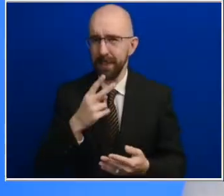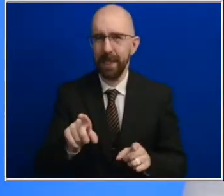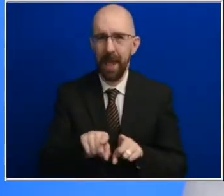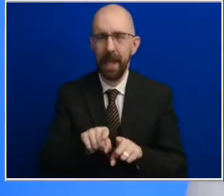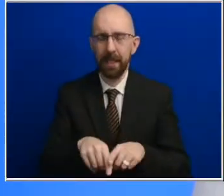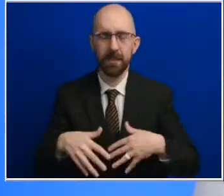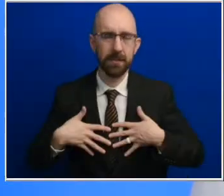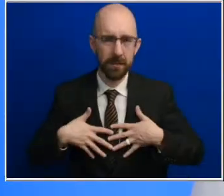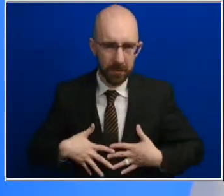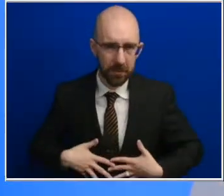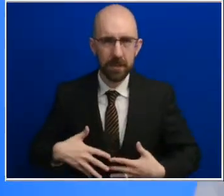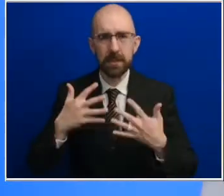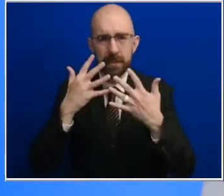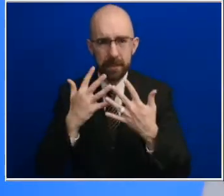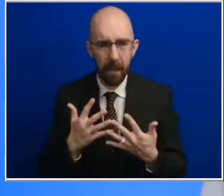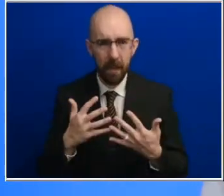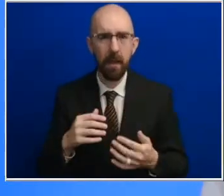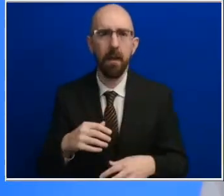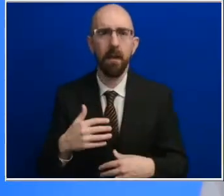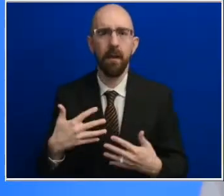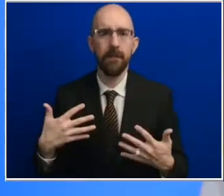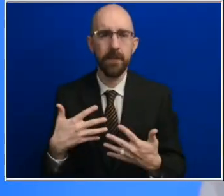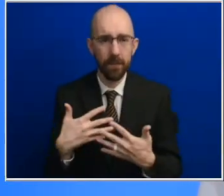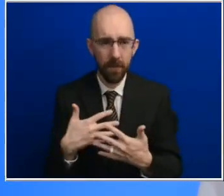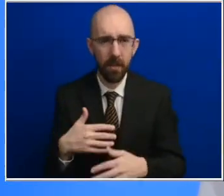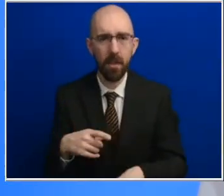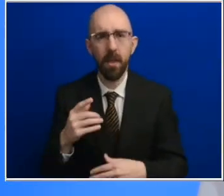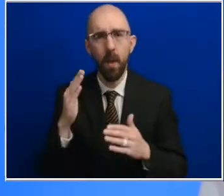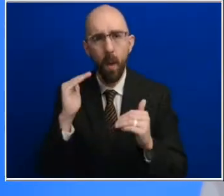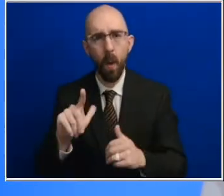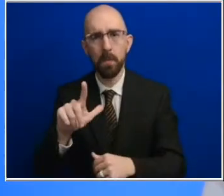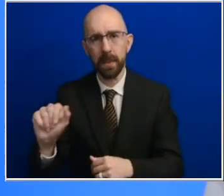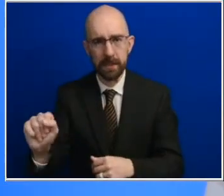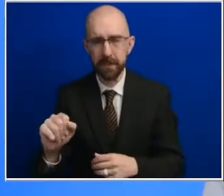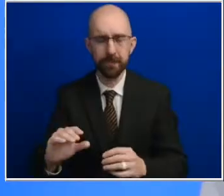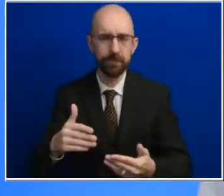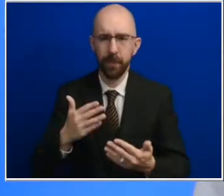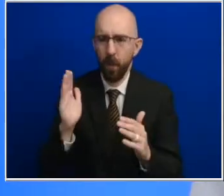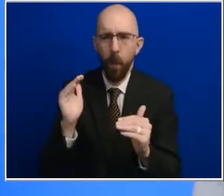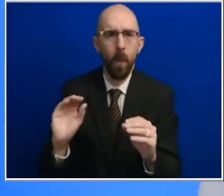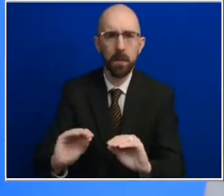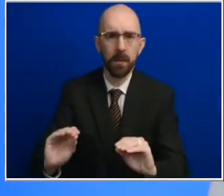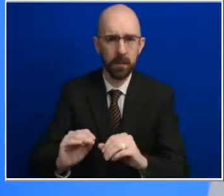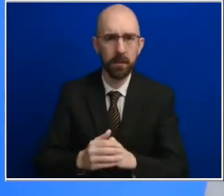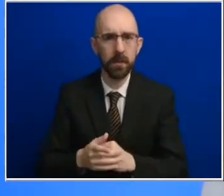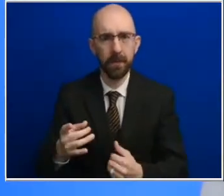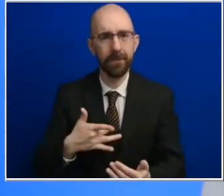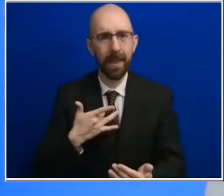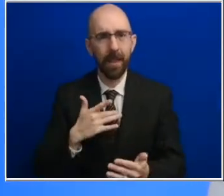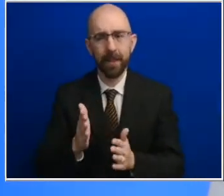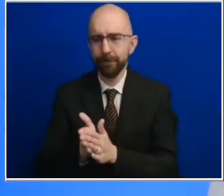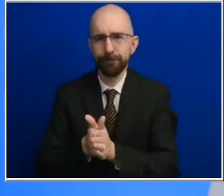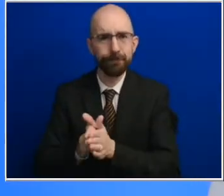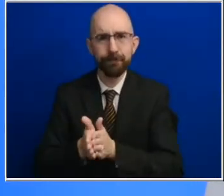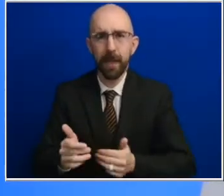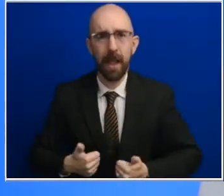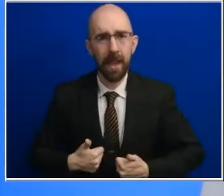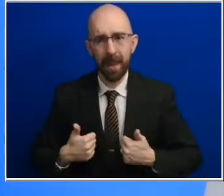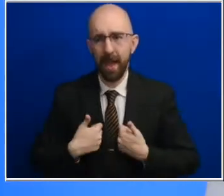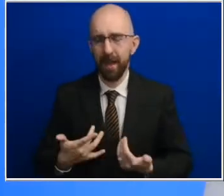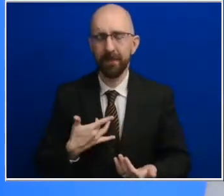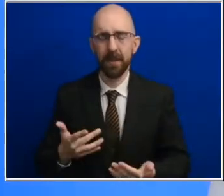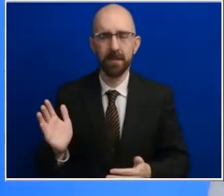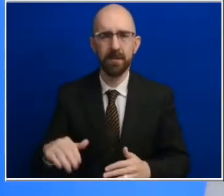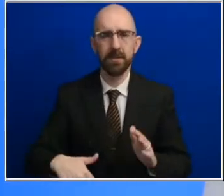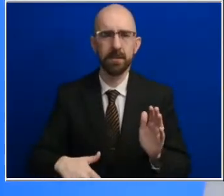tearfulness and hopelessness, but we also see people feeling like they just don't have the zest for life, the enjoyment, a little flatter,